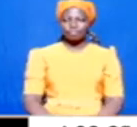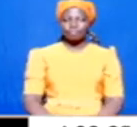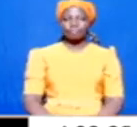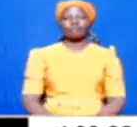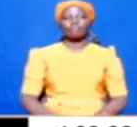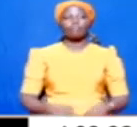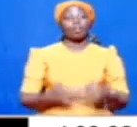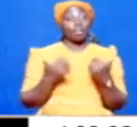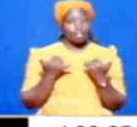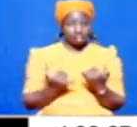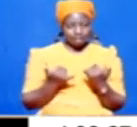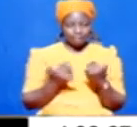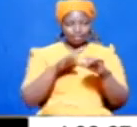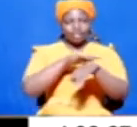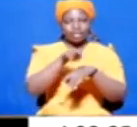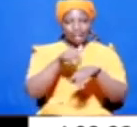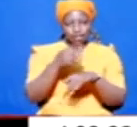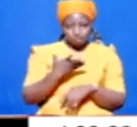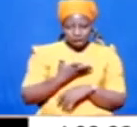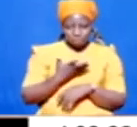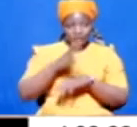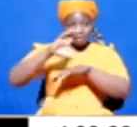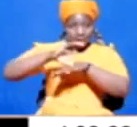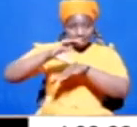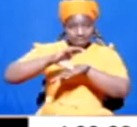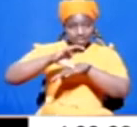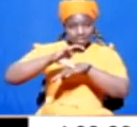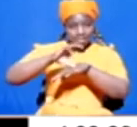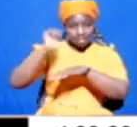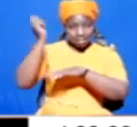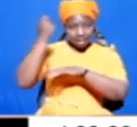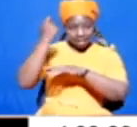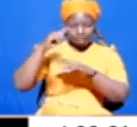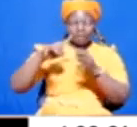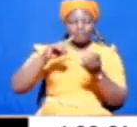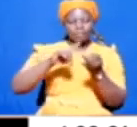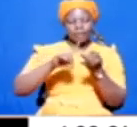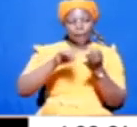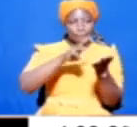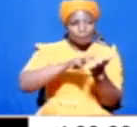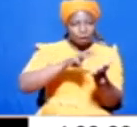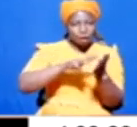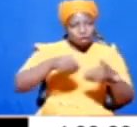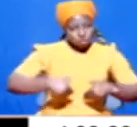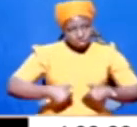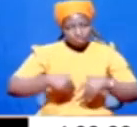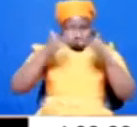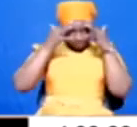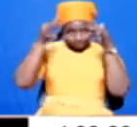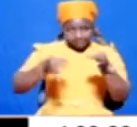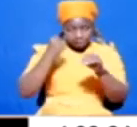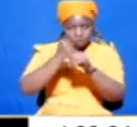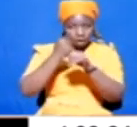Meanwhile, the National Council of Churches Kenya and Migori Youth have resolved to work together towards